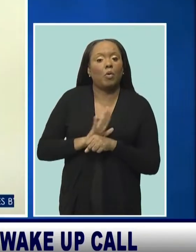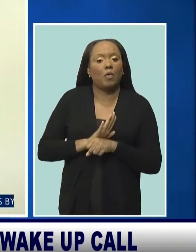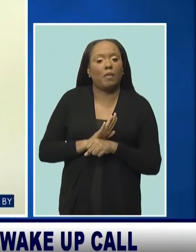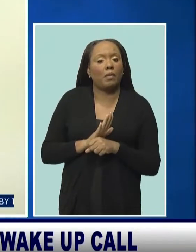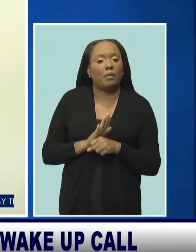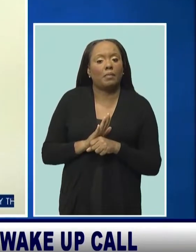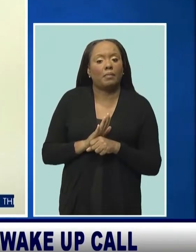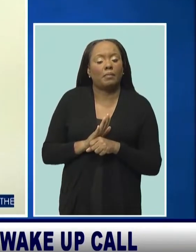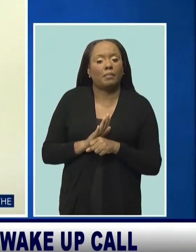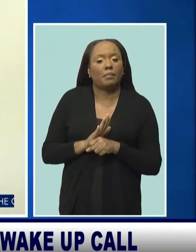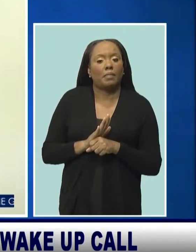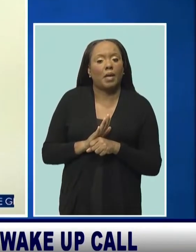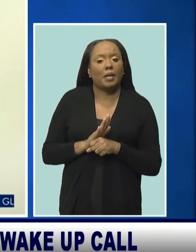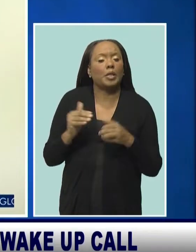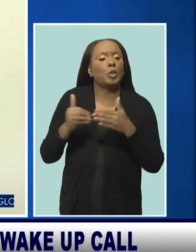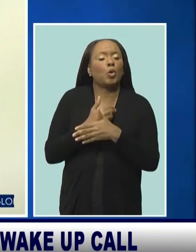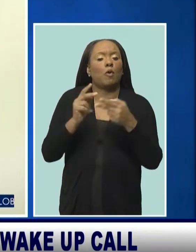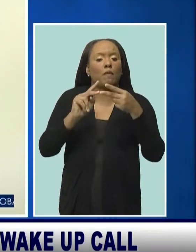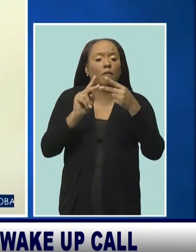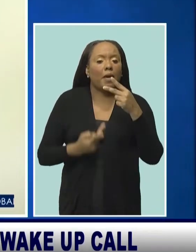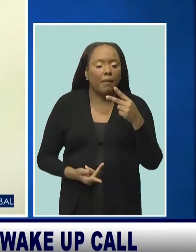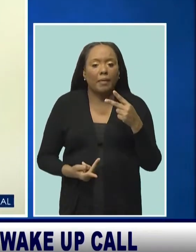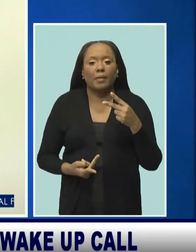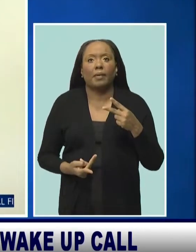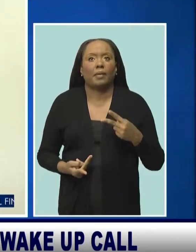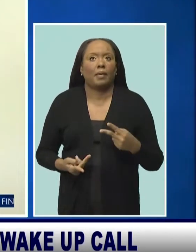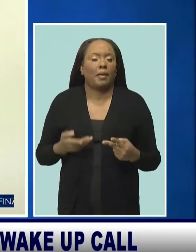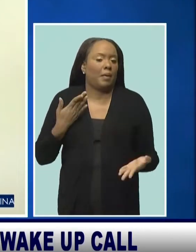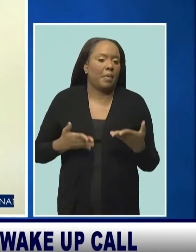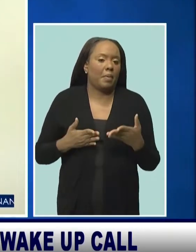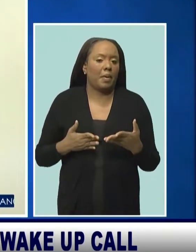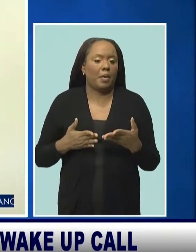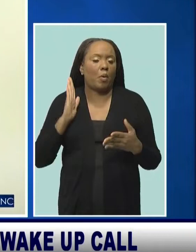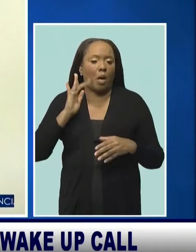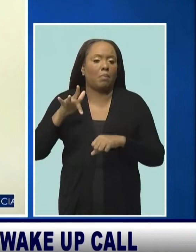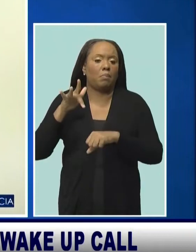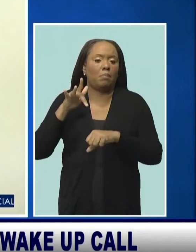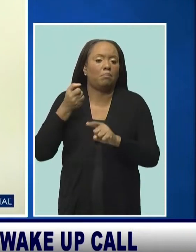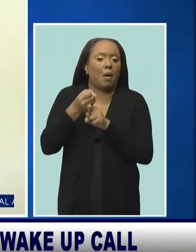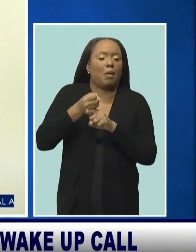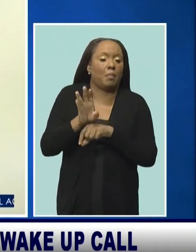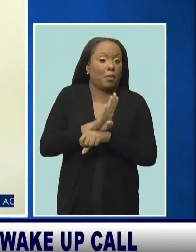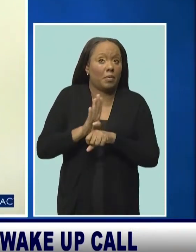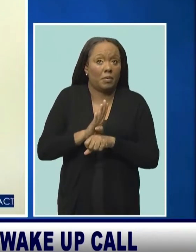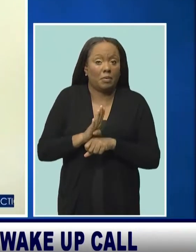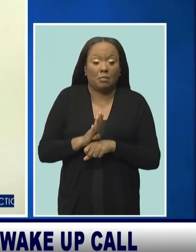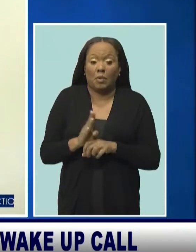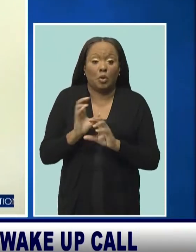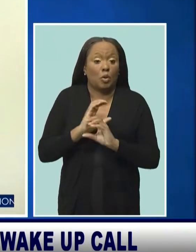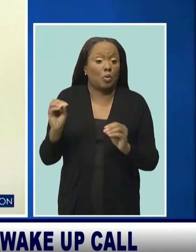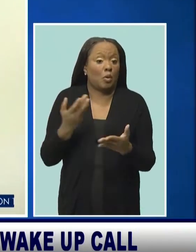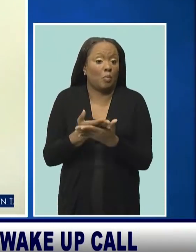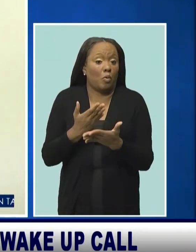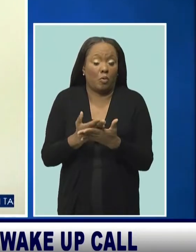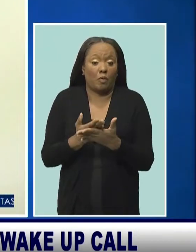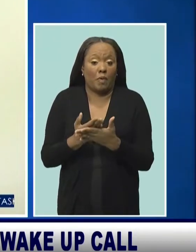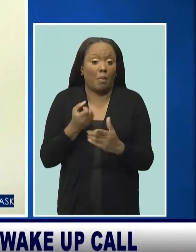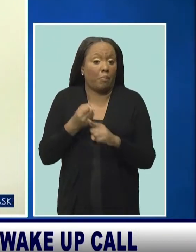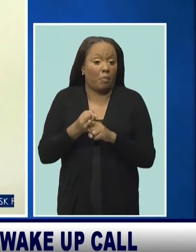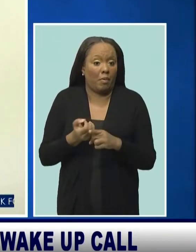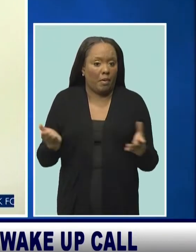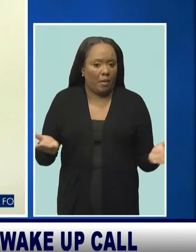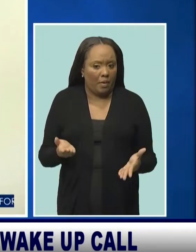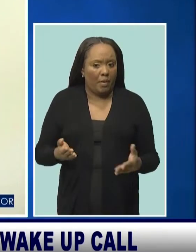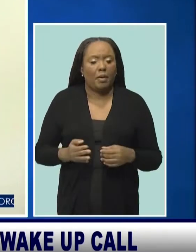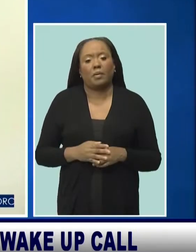also cause increased transmission here eventually. We don't have any proof. I don't have any proof of what variant